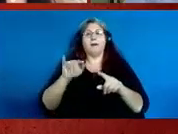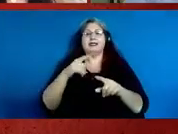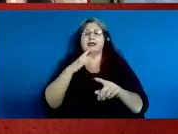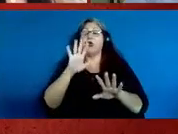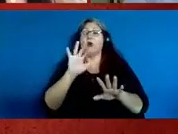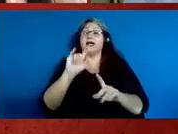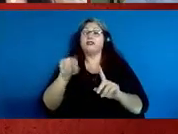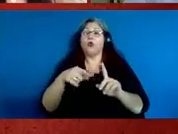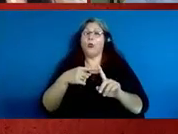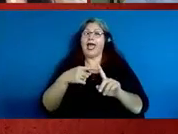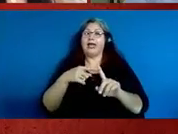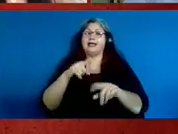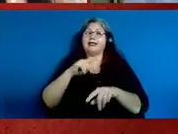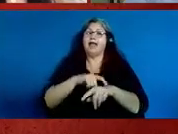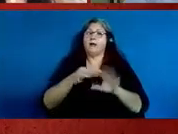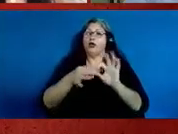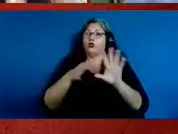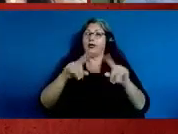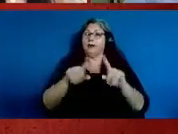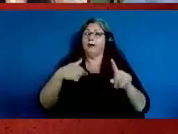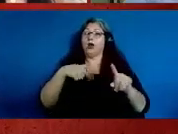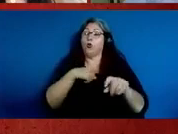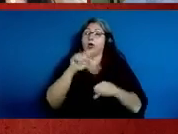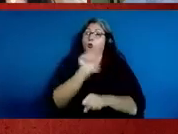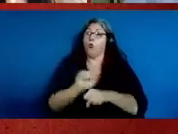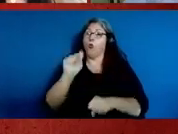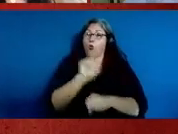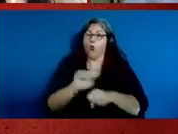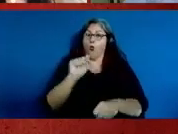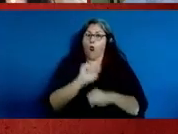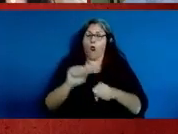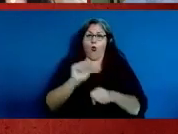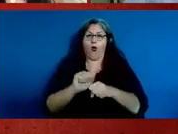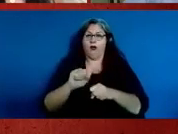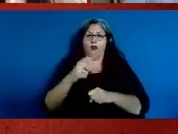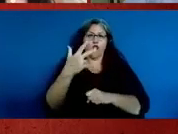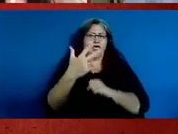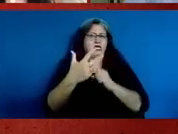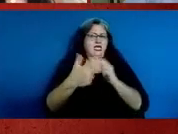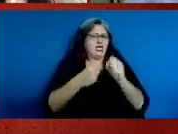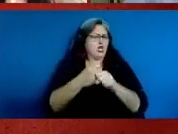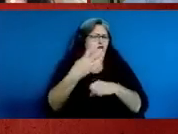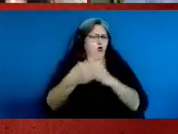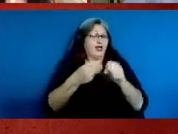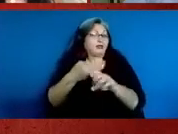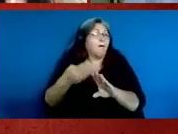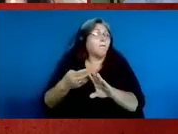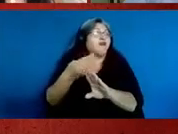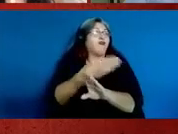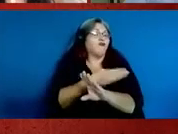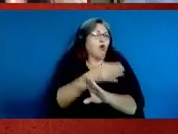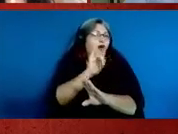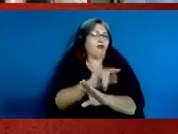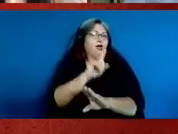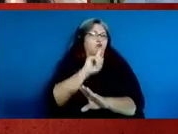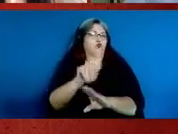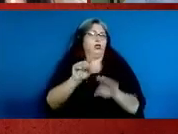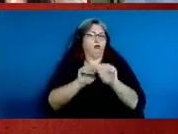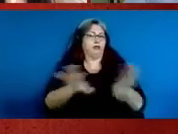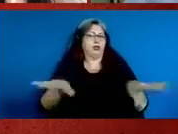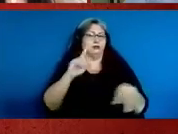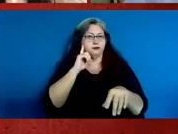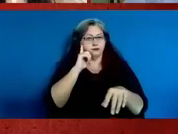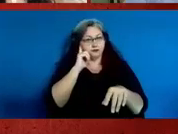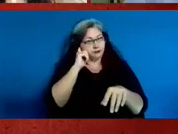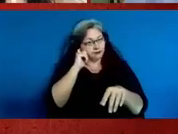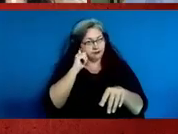it was released, but we've all been working on it at least 3 or 4 years prior to the release of it. Yeah, so I